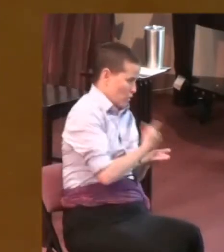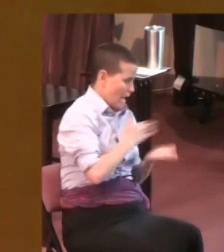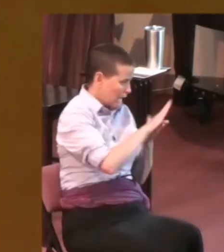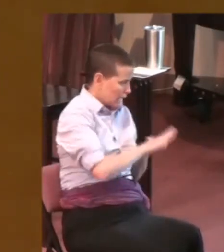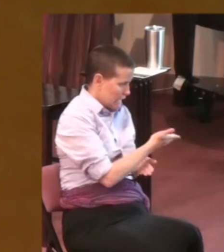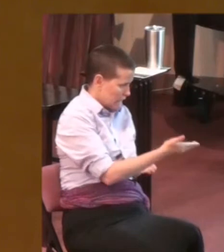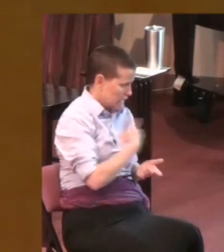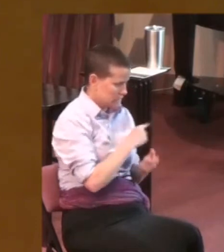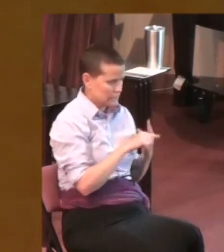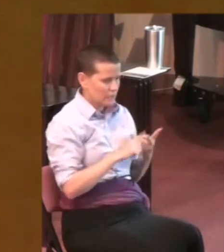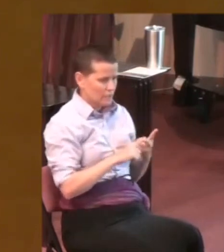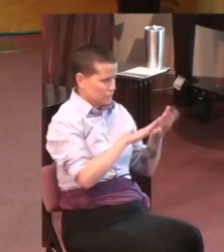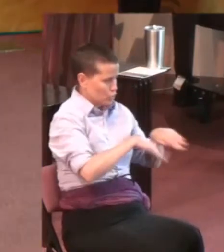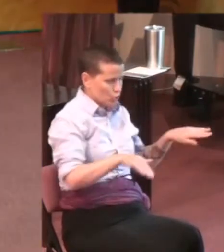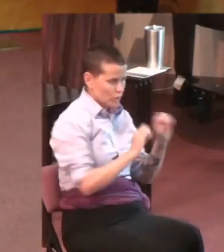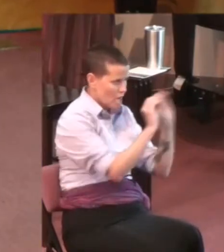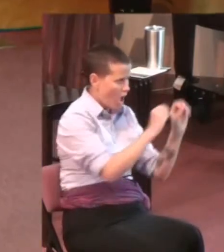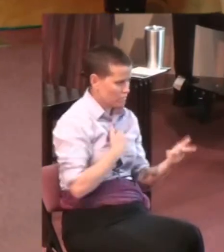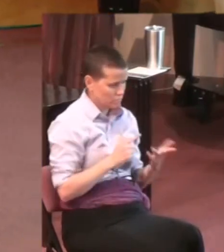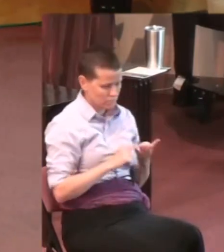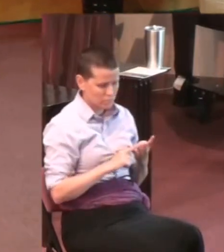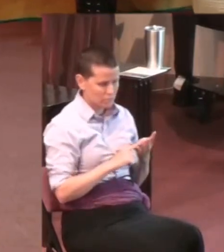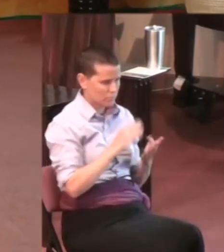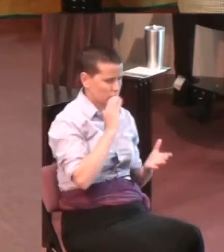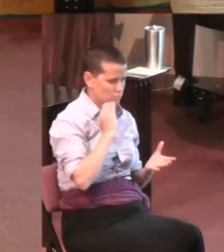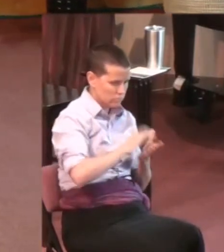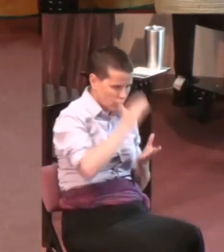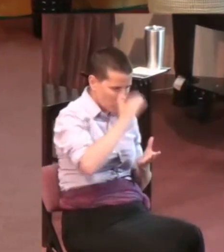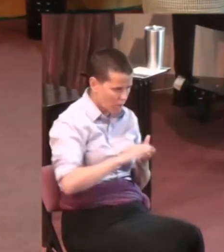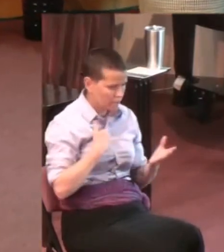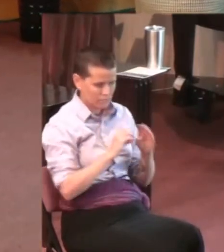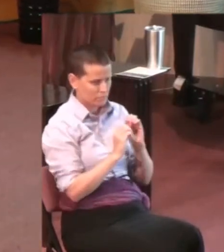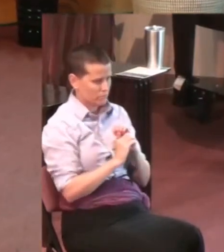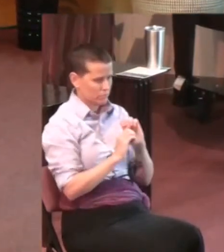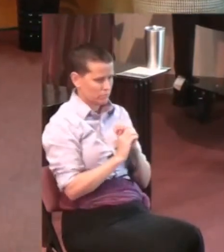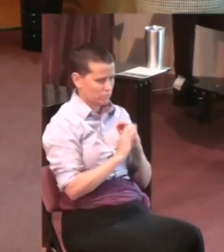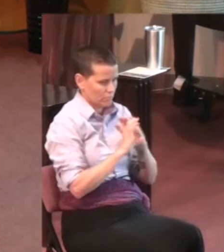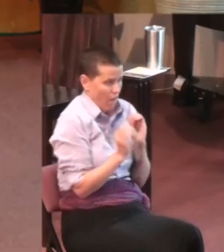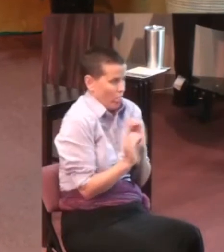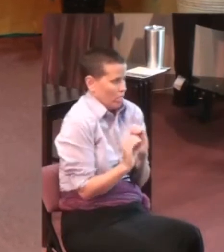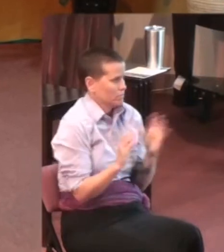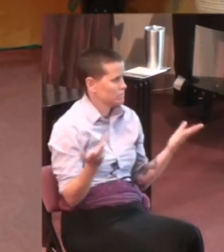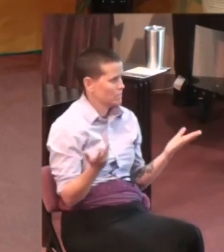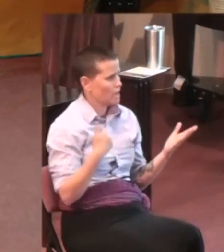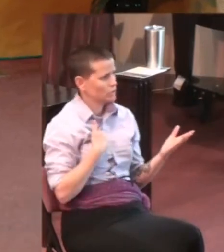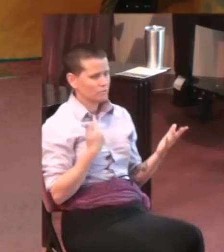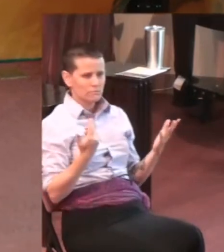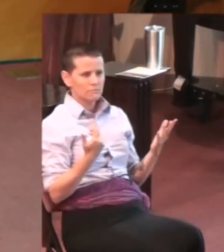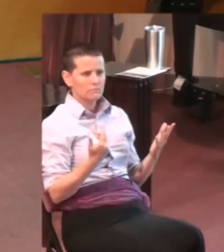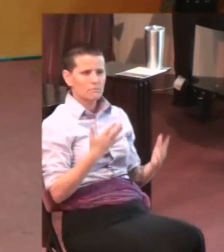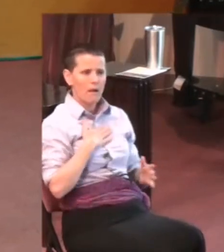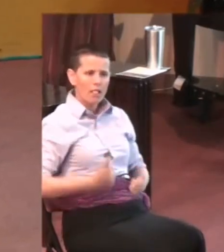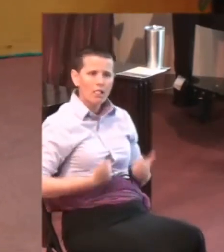No kids, no spouse, no partner, no other serious thing going on.